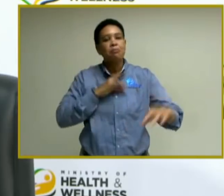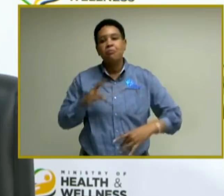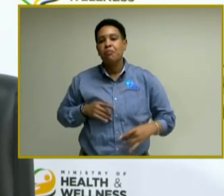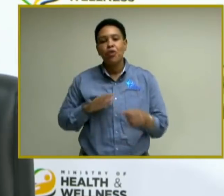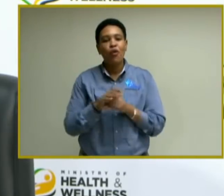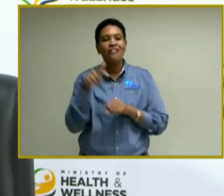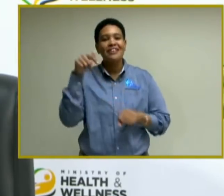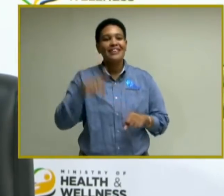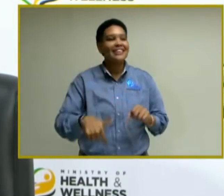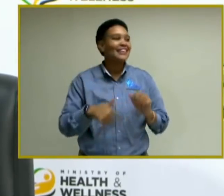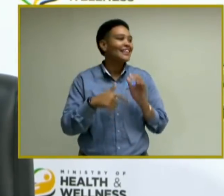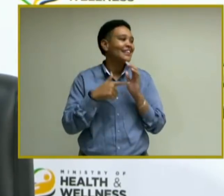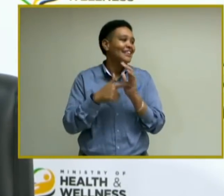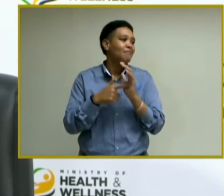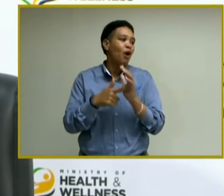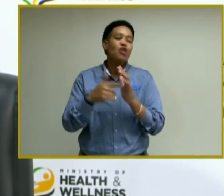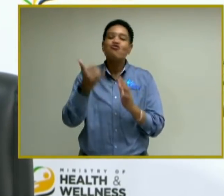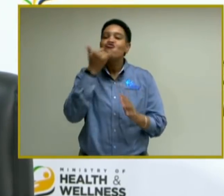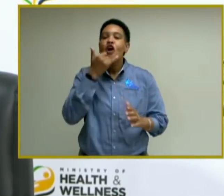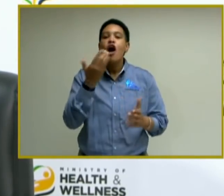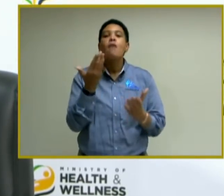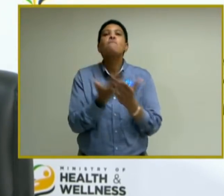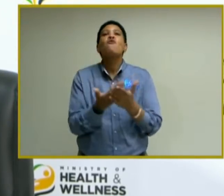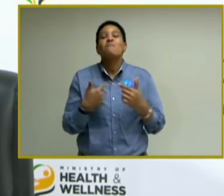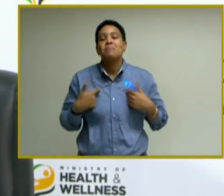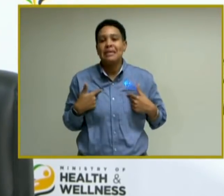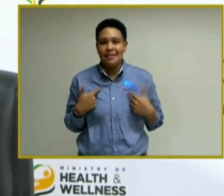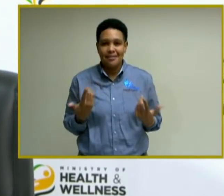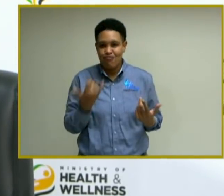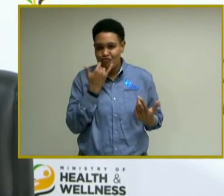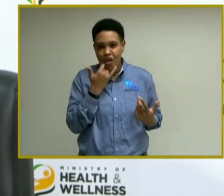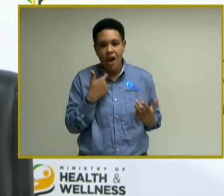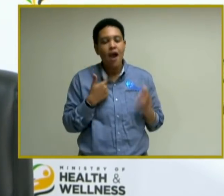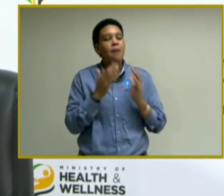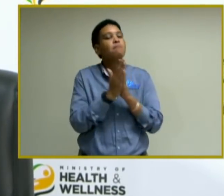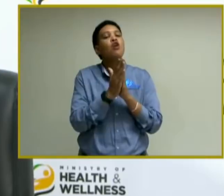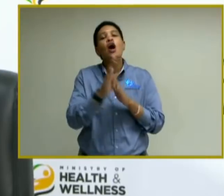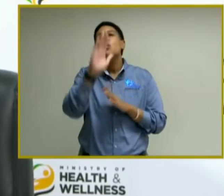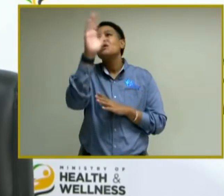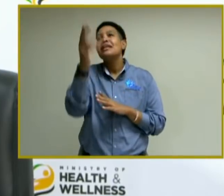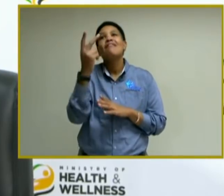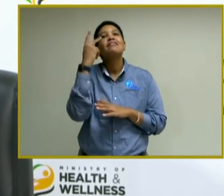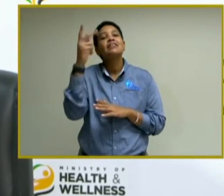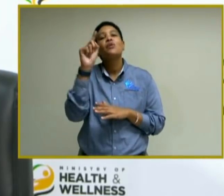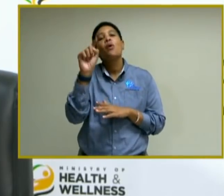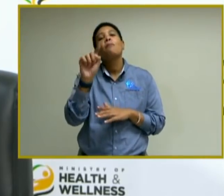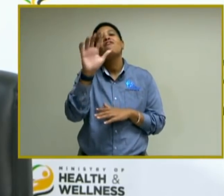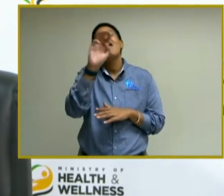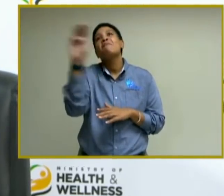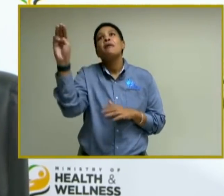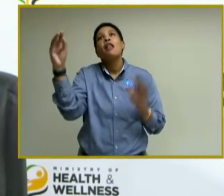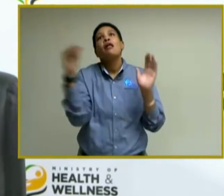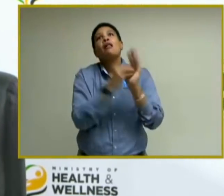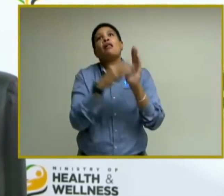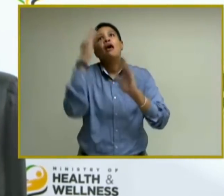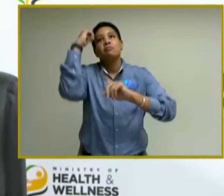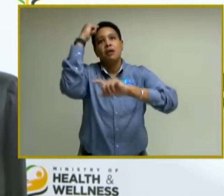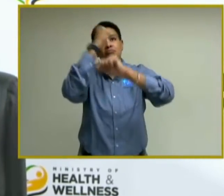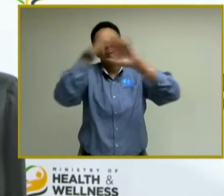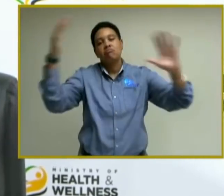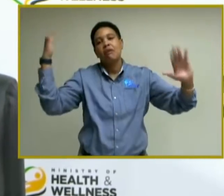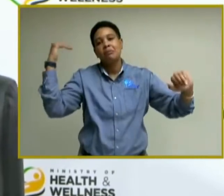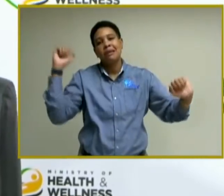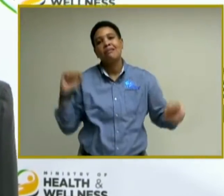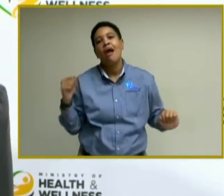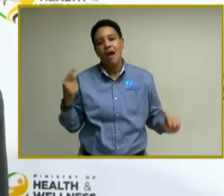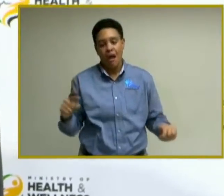wrong. Prove that to me, because I really pray that we never see what was in that model. Over.